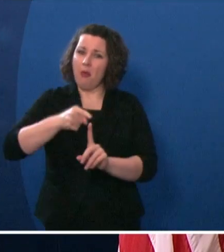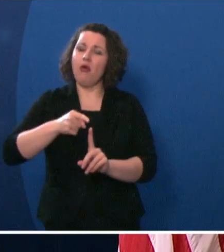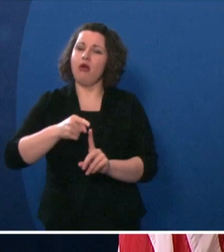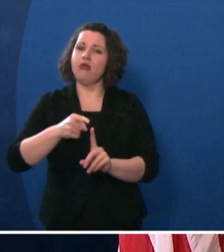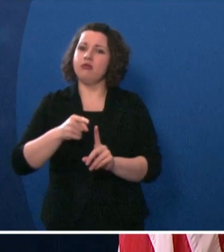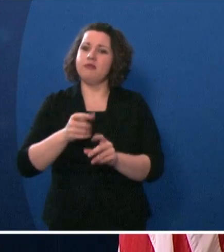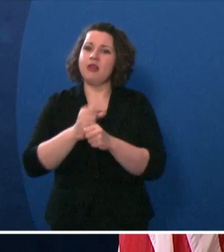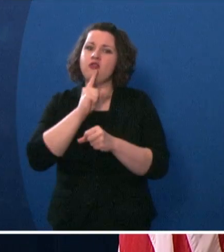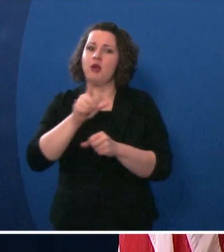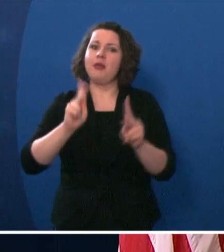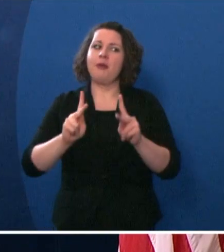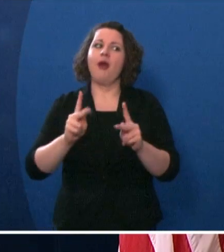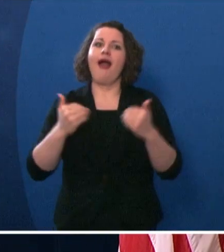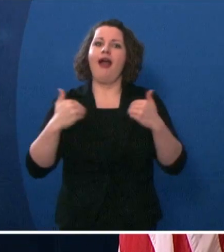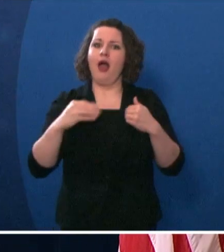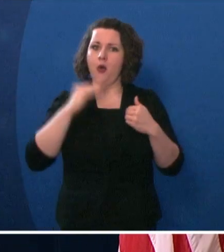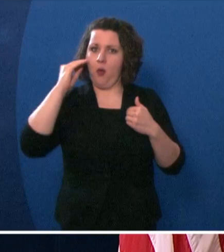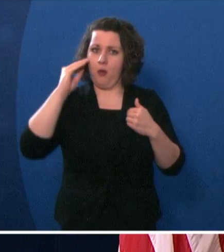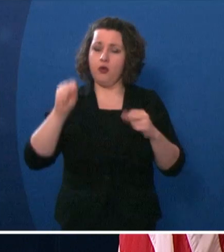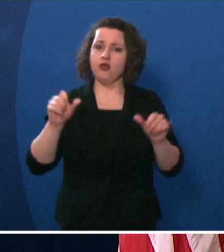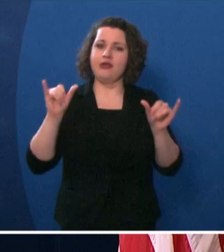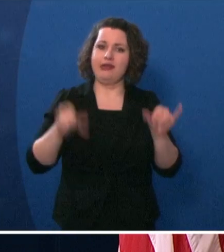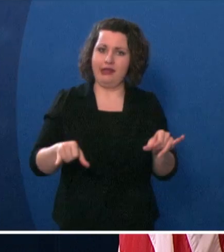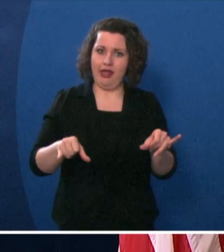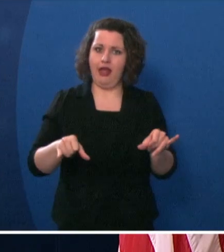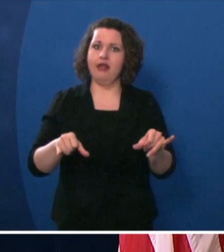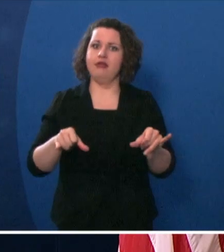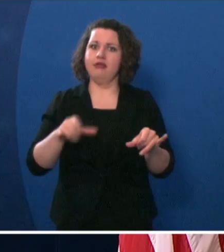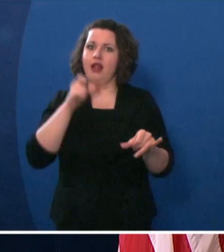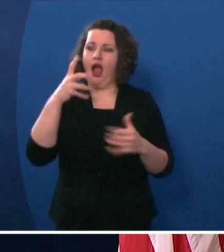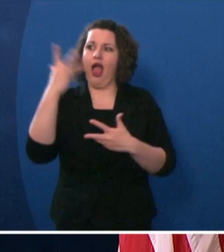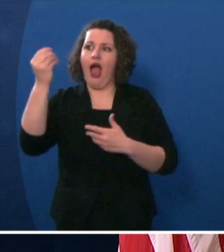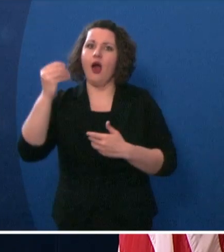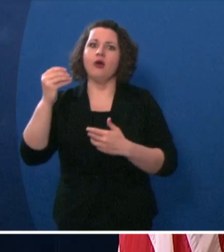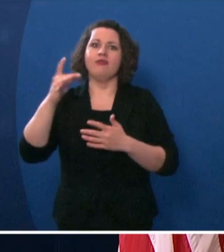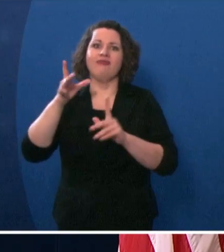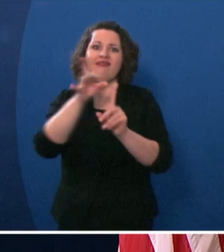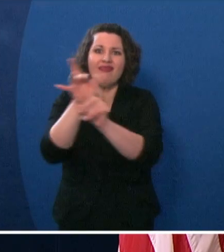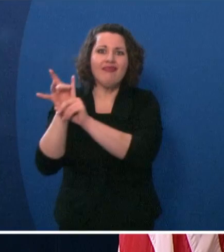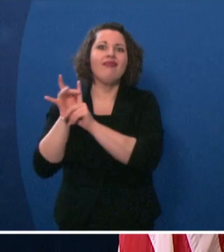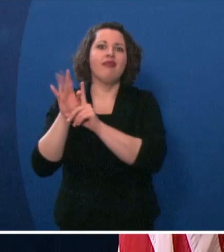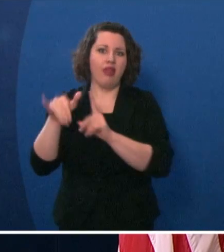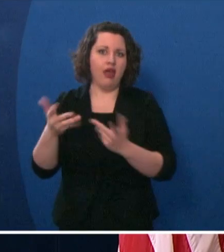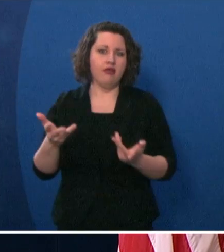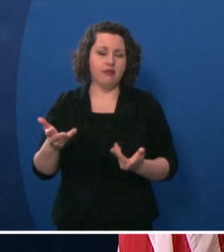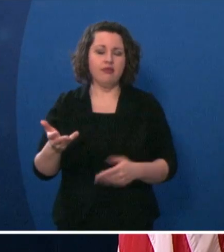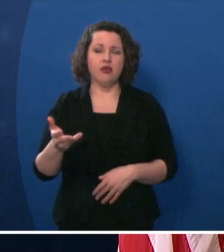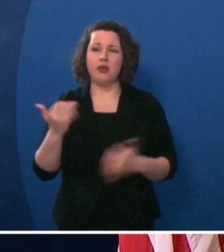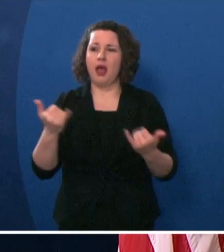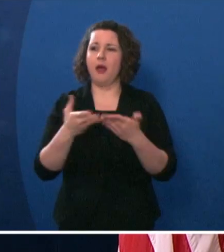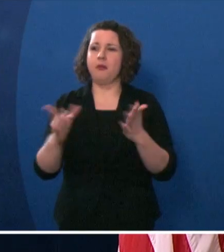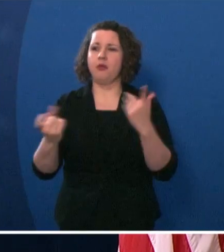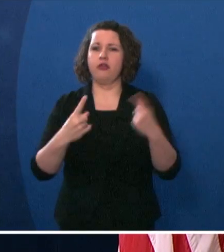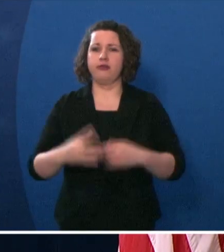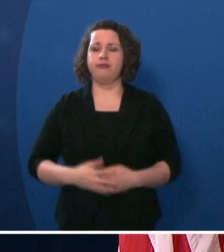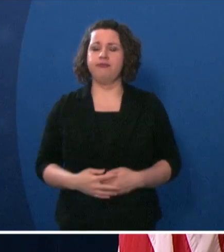ensure that Iowans were able to stay in their homes at the height of the emergency. And with that, we'll open it up for questions.